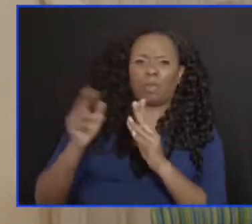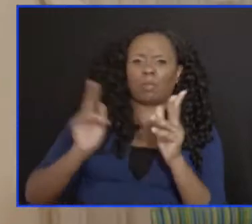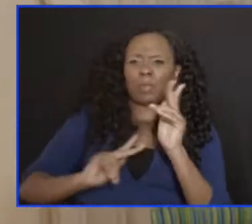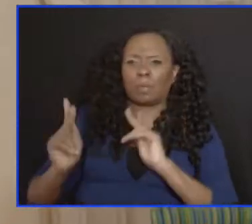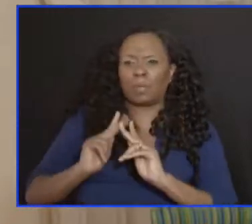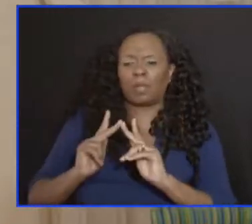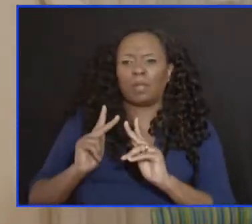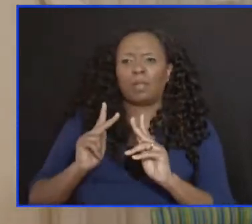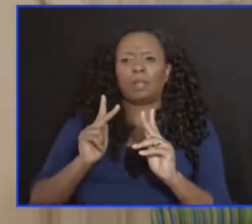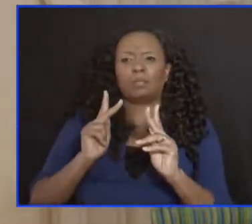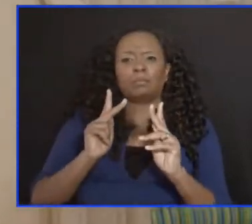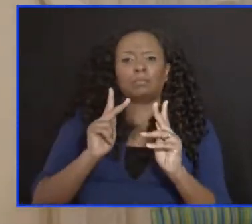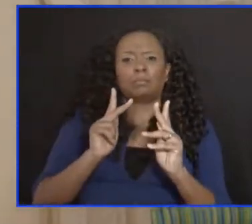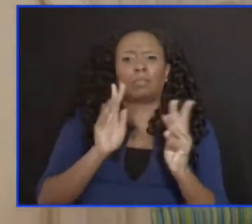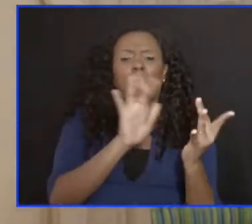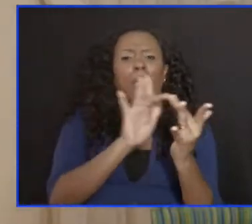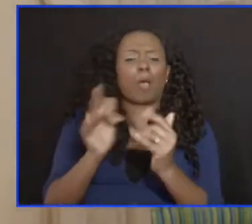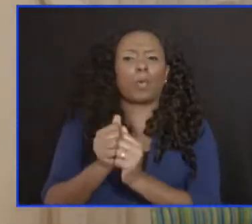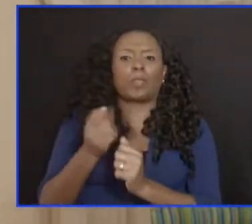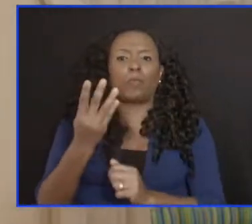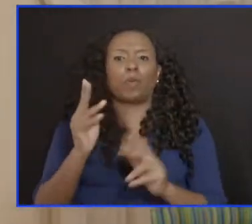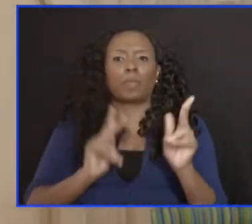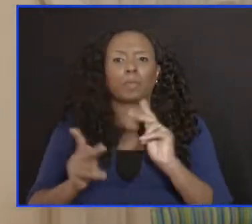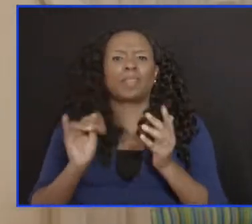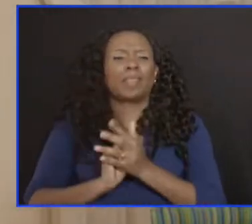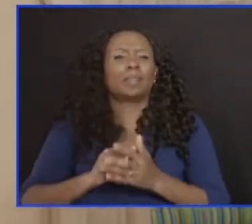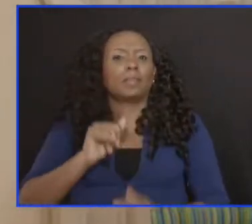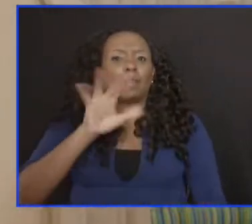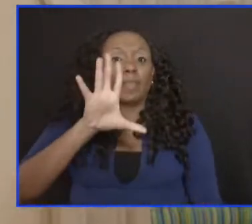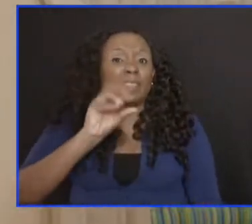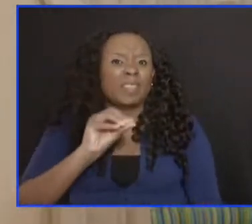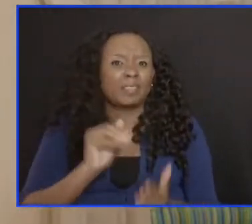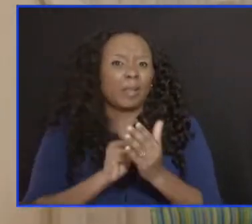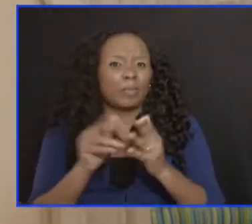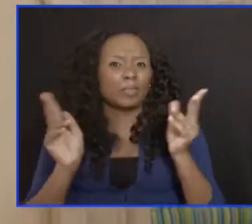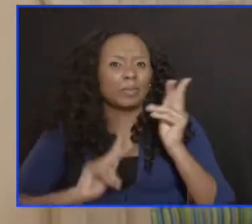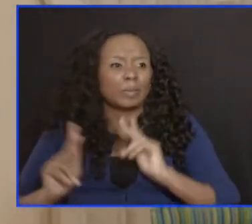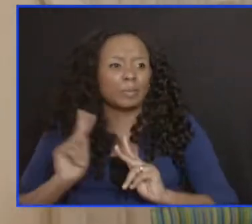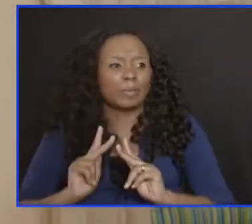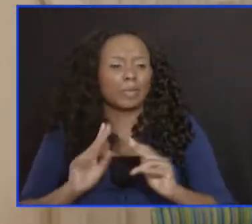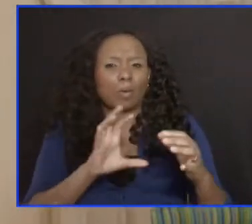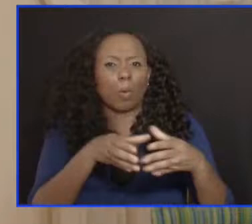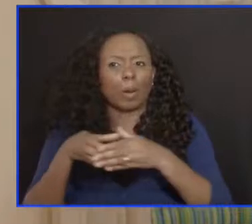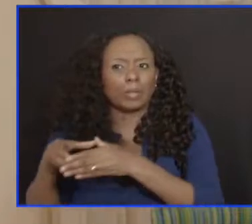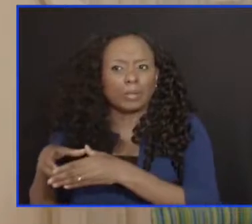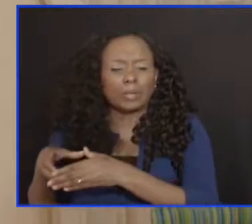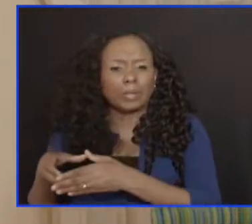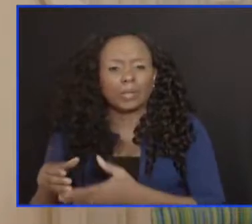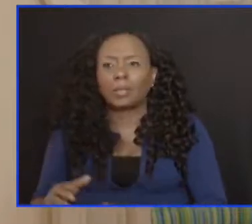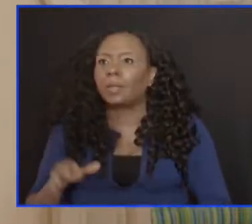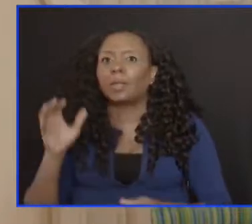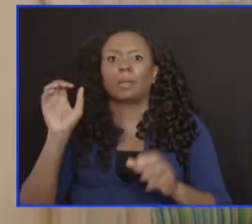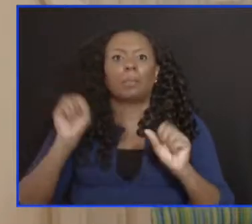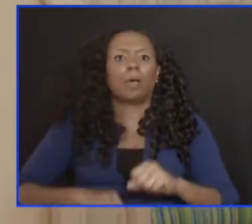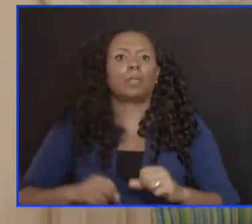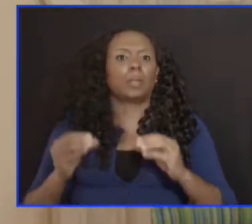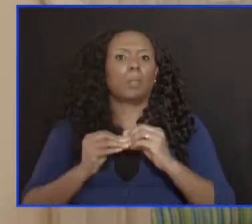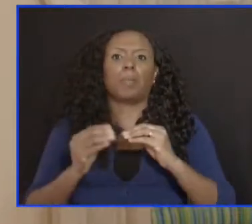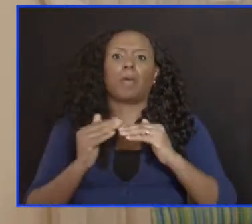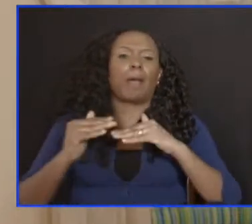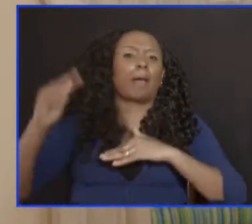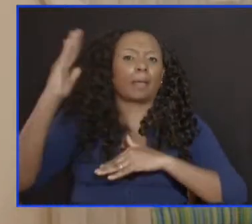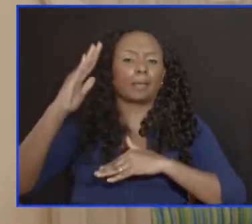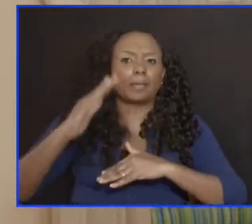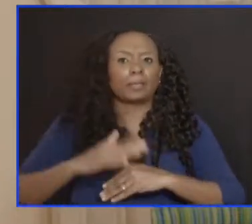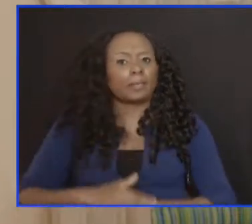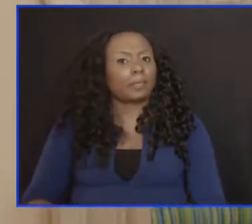do the maths. So we're looking at quarantining 50,000 people at any given time, and it could be higher than that. We recognized